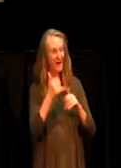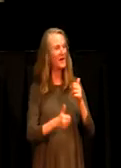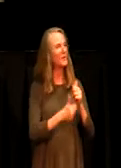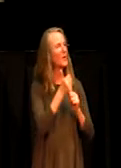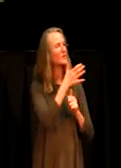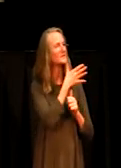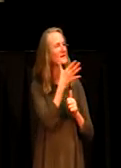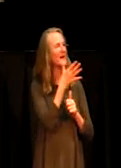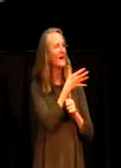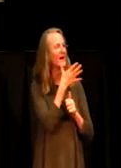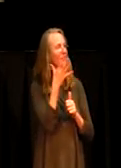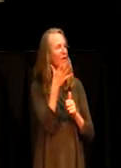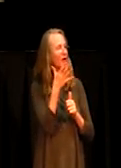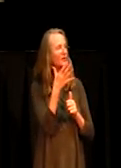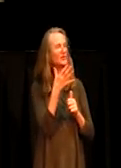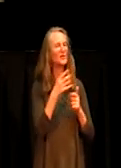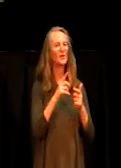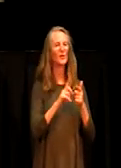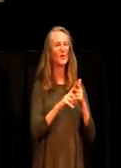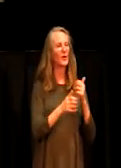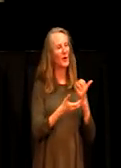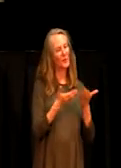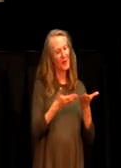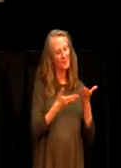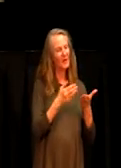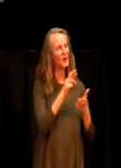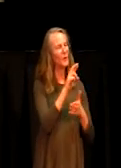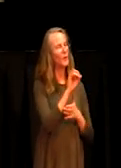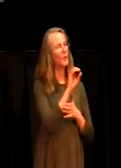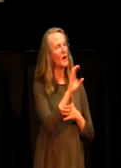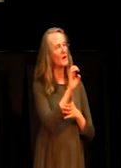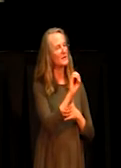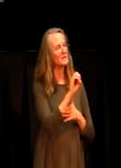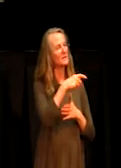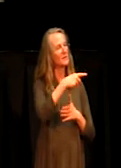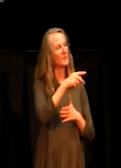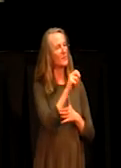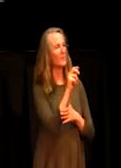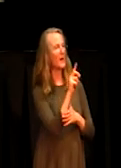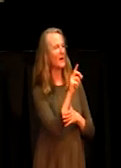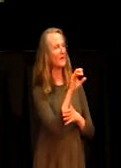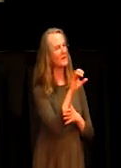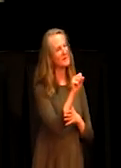it was, I guess, rice paddies in those areas? And